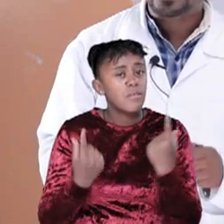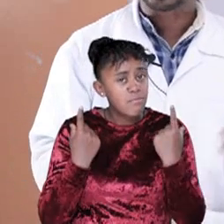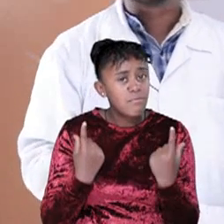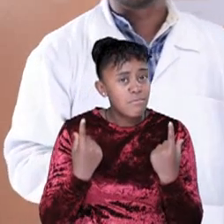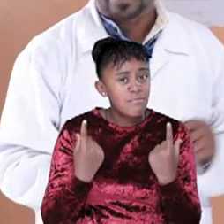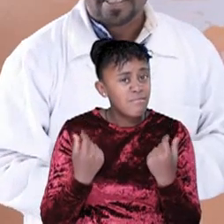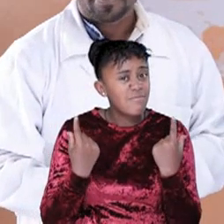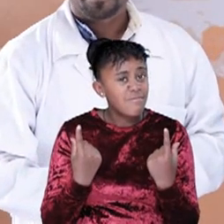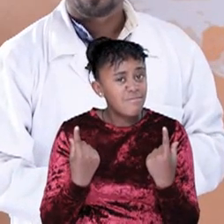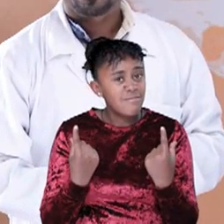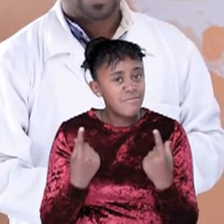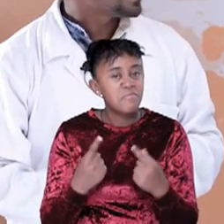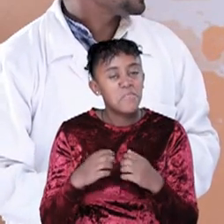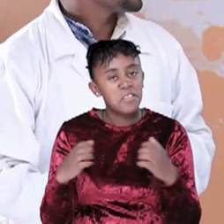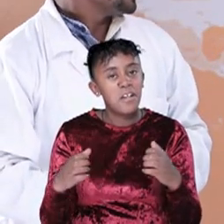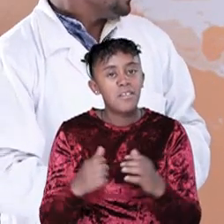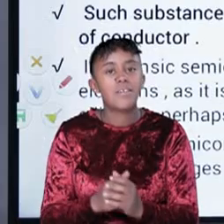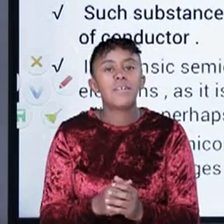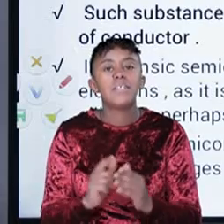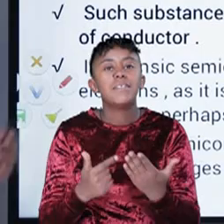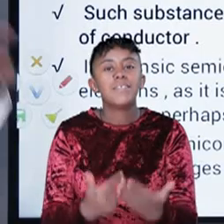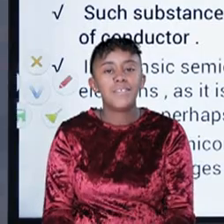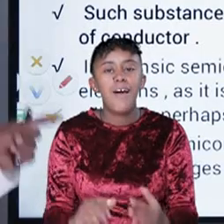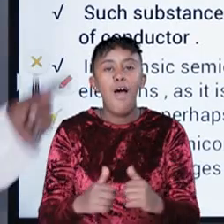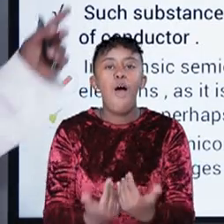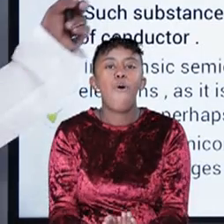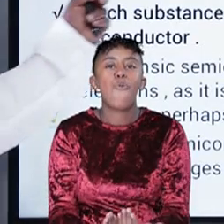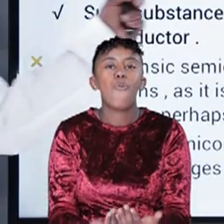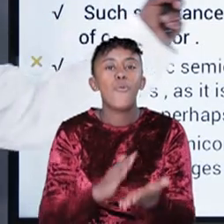do you understand about this? Excellent. This is